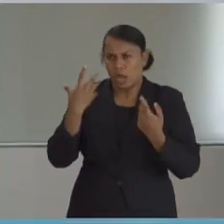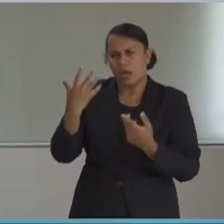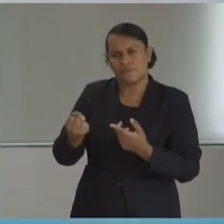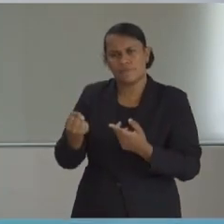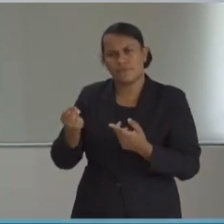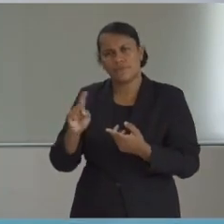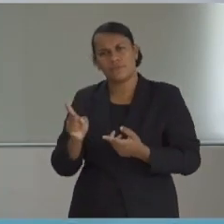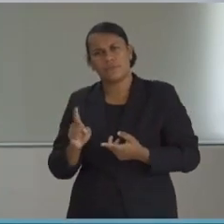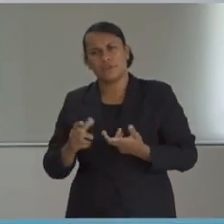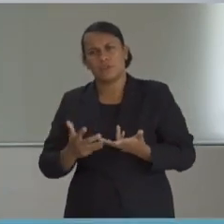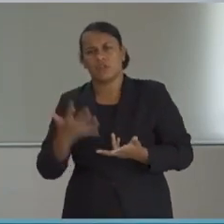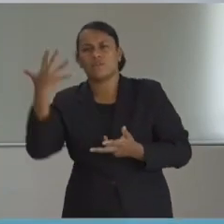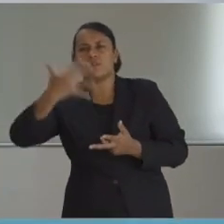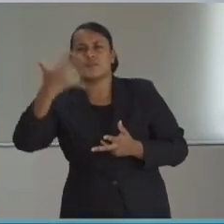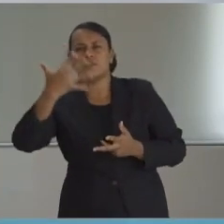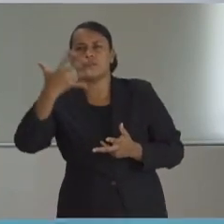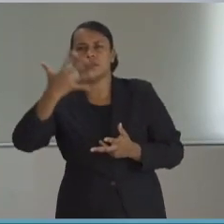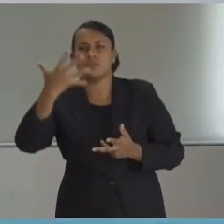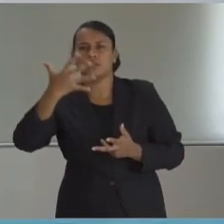15